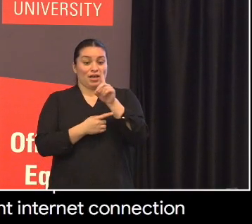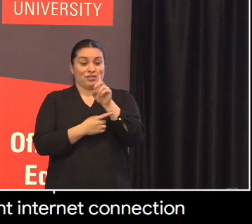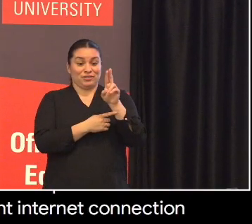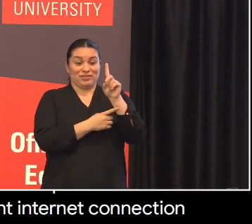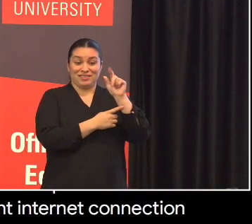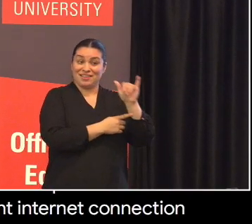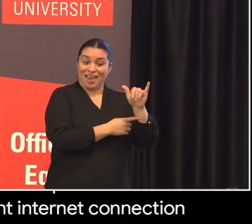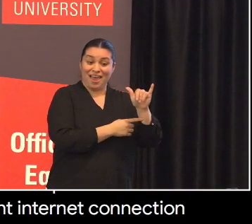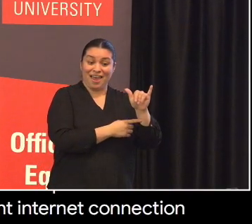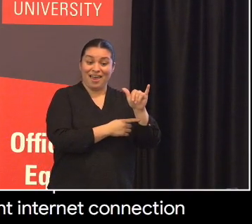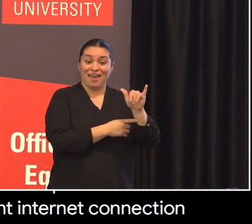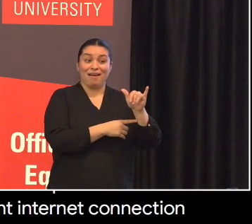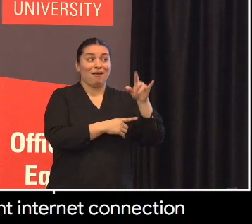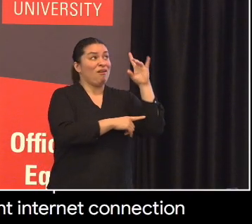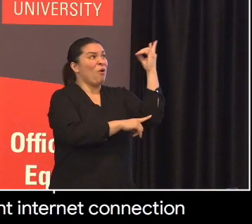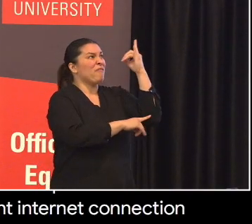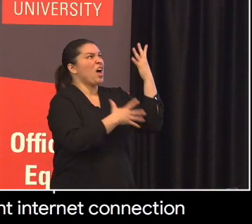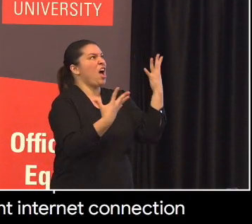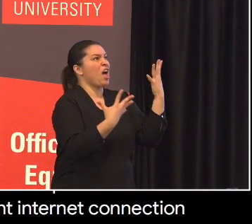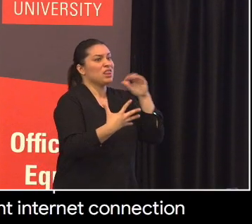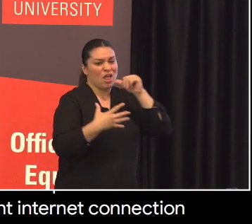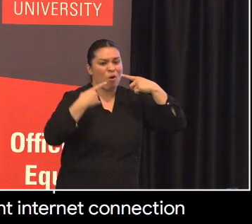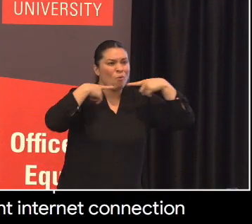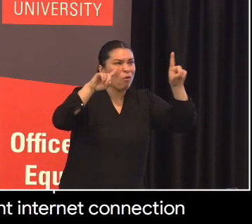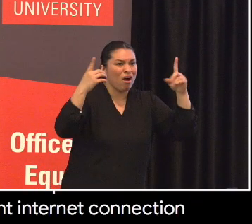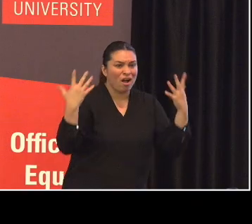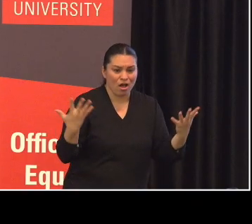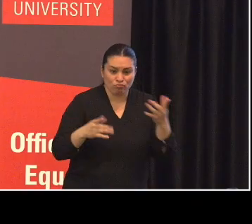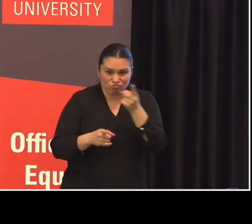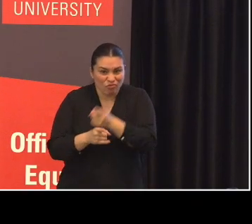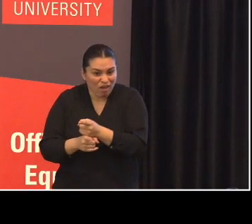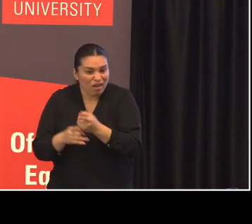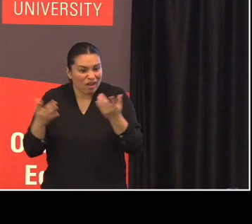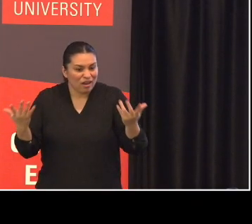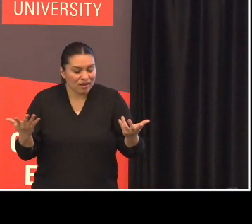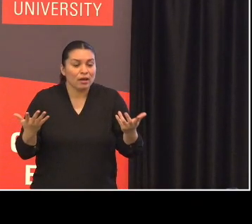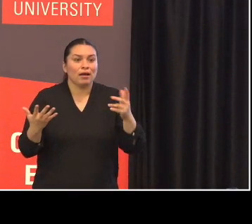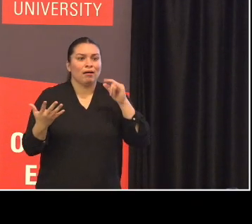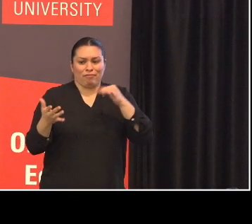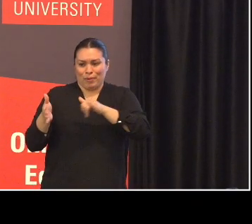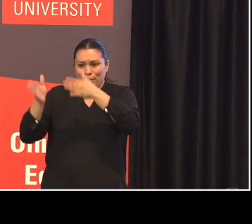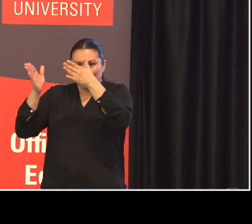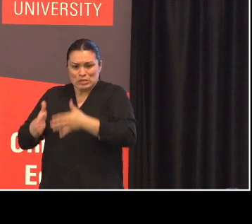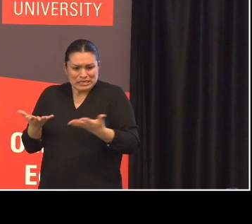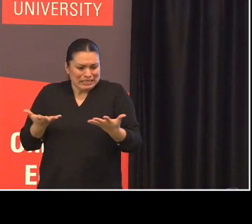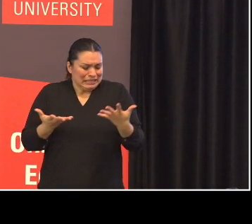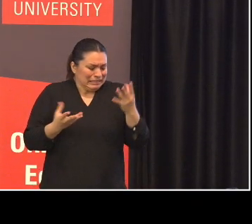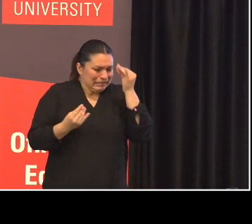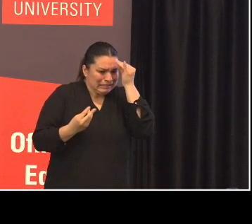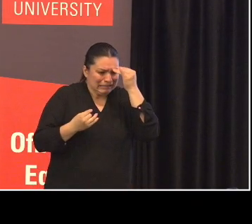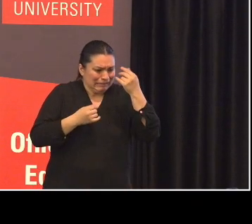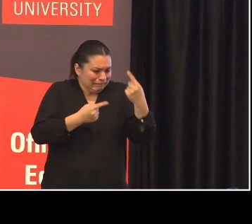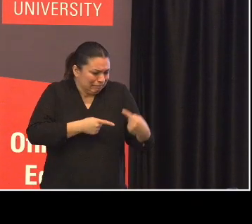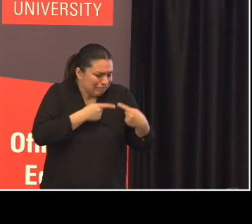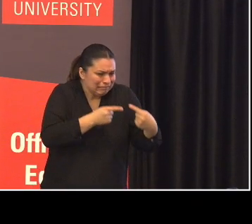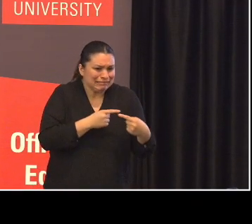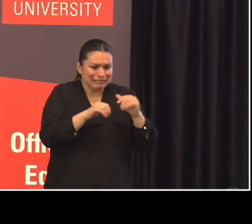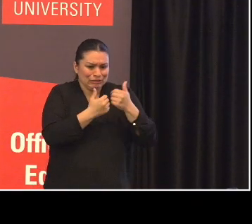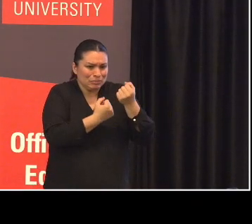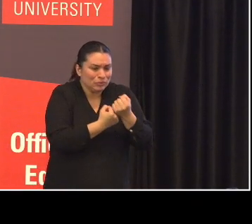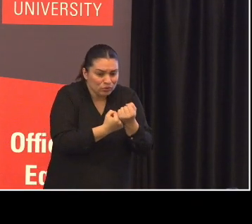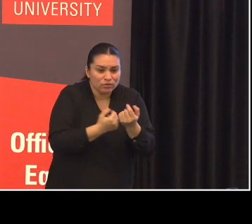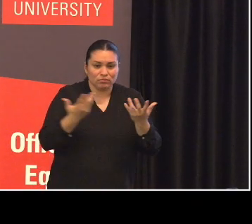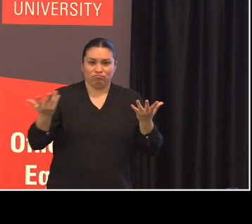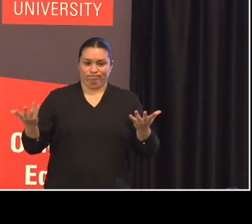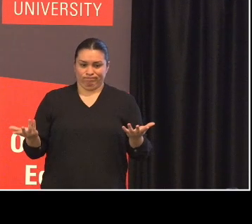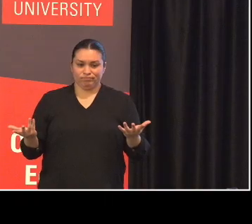True, right? Or that have slower bandwidth. Some of our students, if they're commuters, they can't afford Wi-Fi at